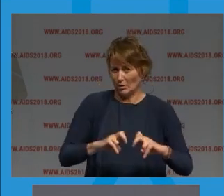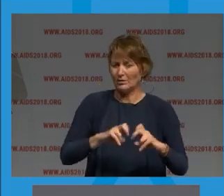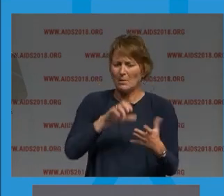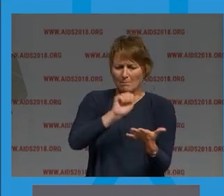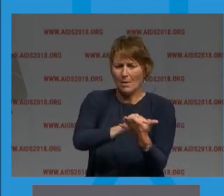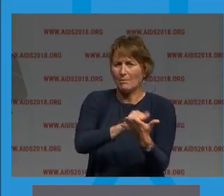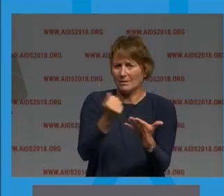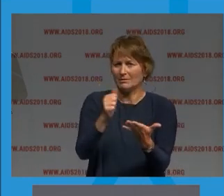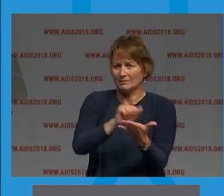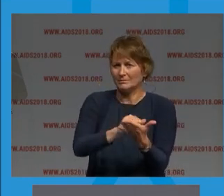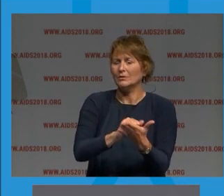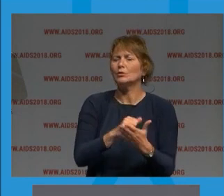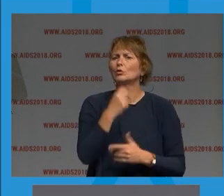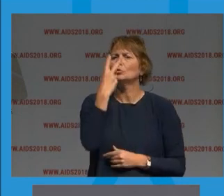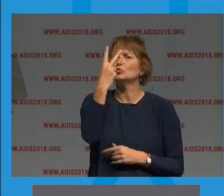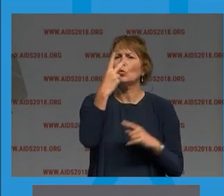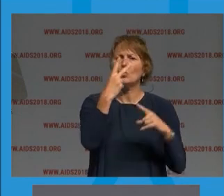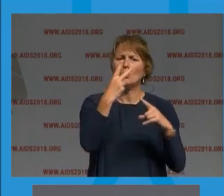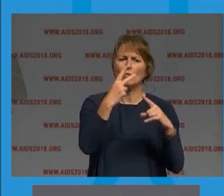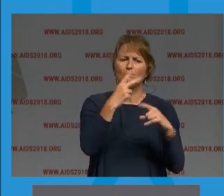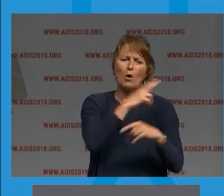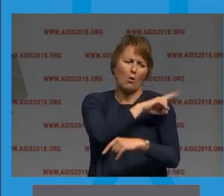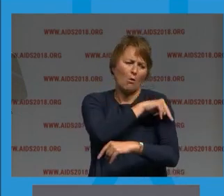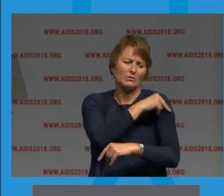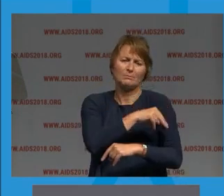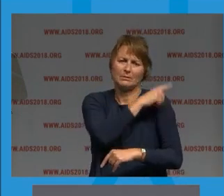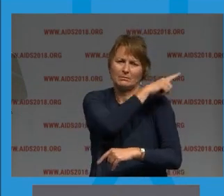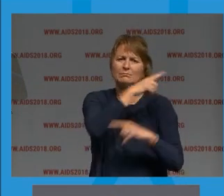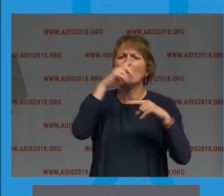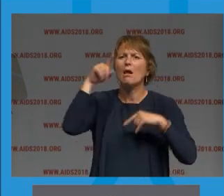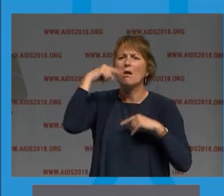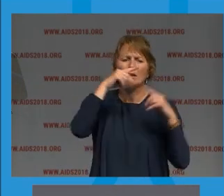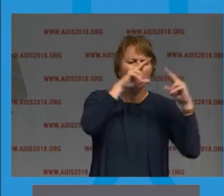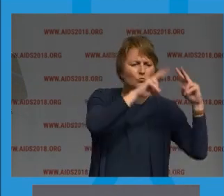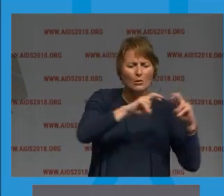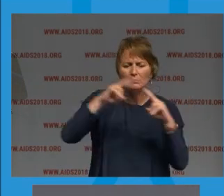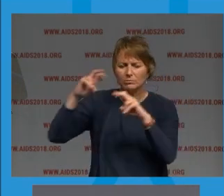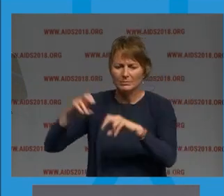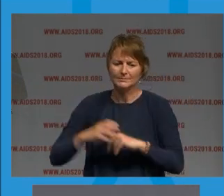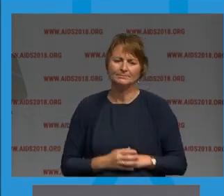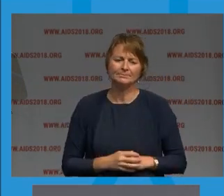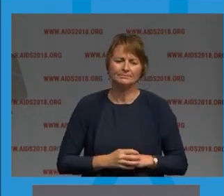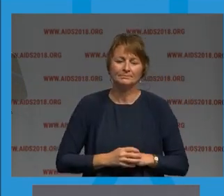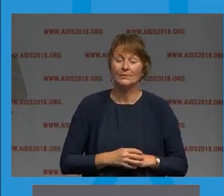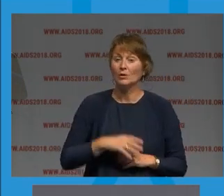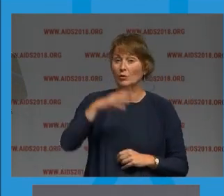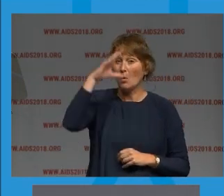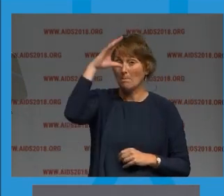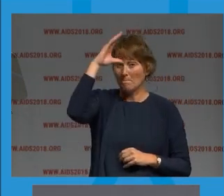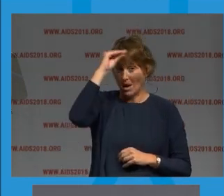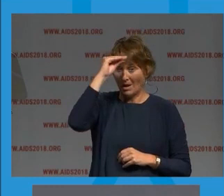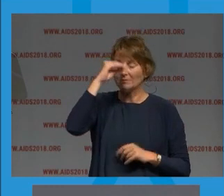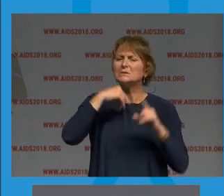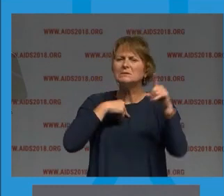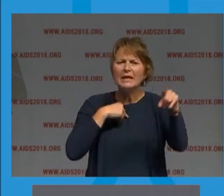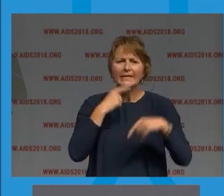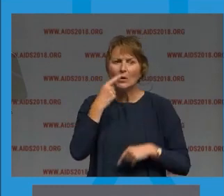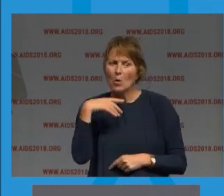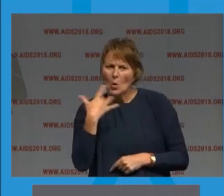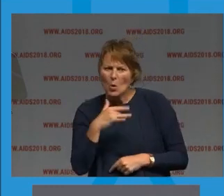in London. As you can see in the middle column, the percentage of men reporting risky sexual behaviors and